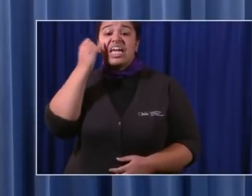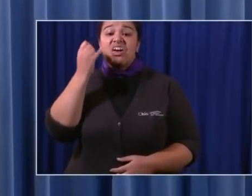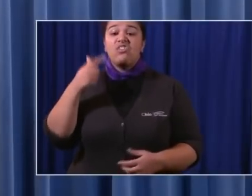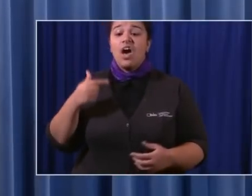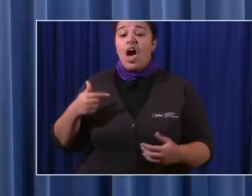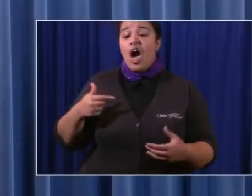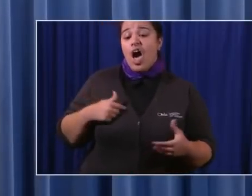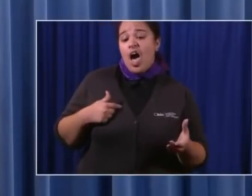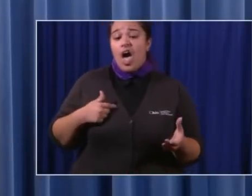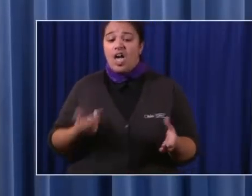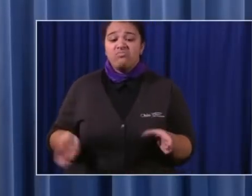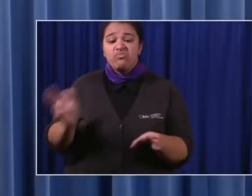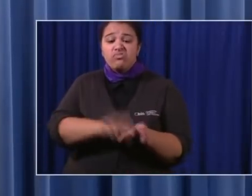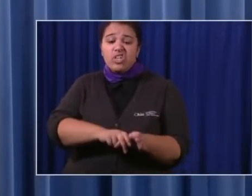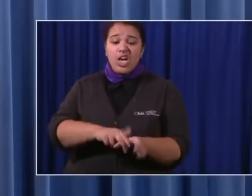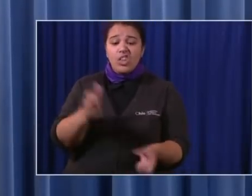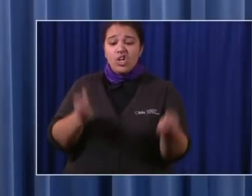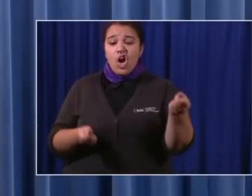I-70?